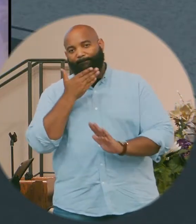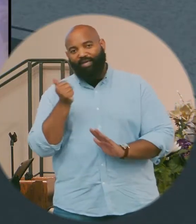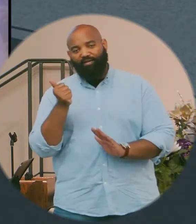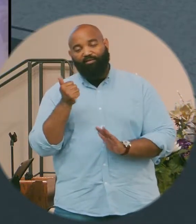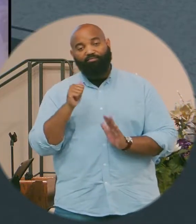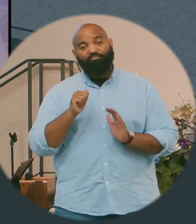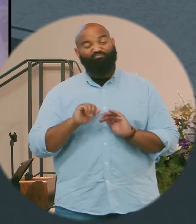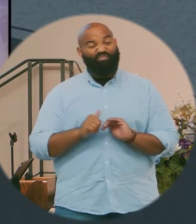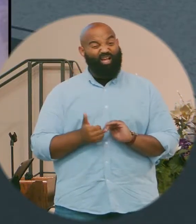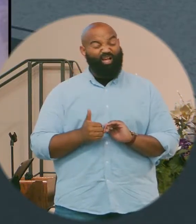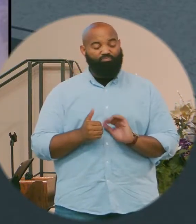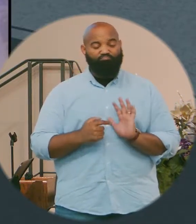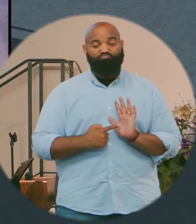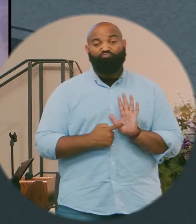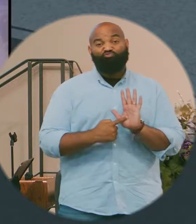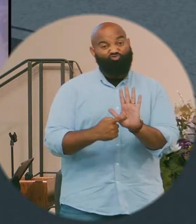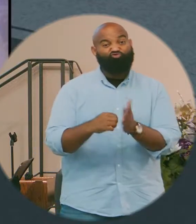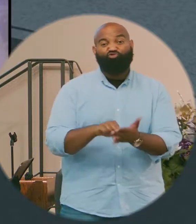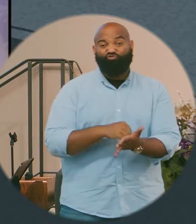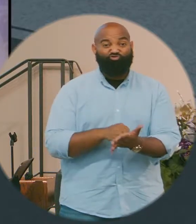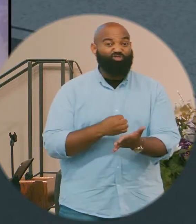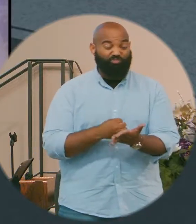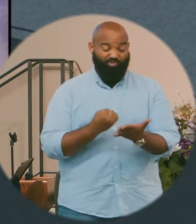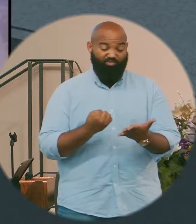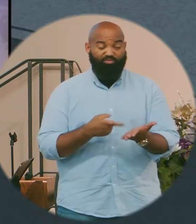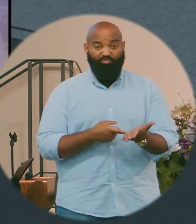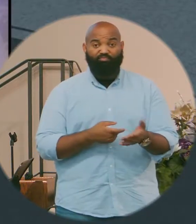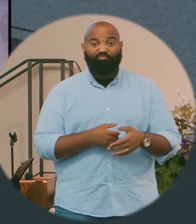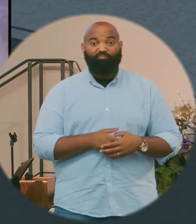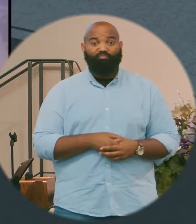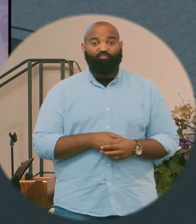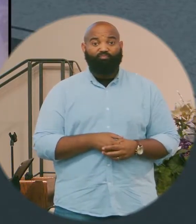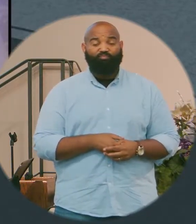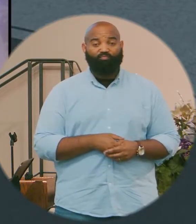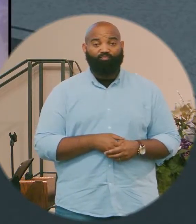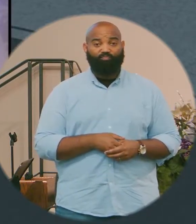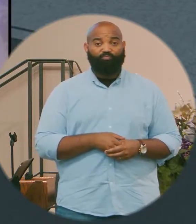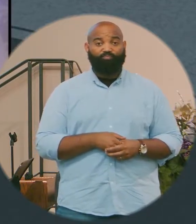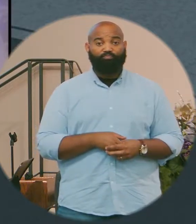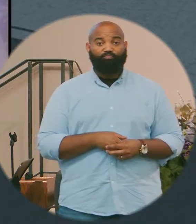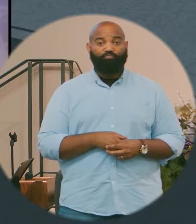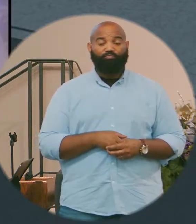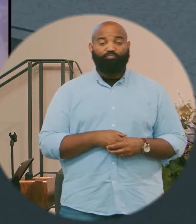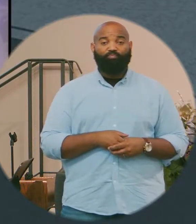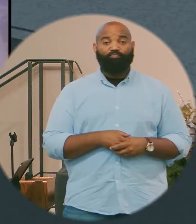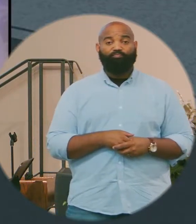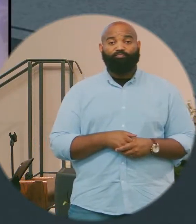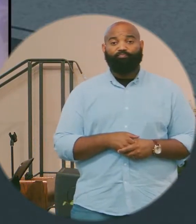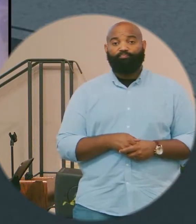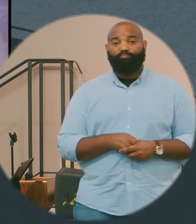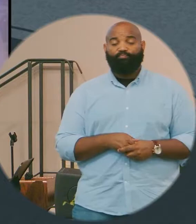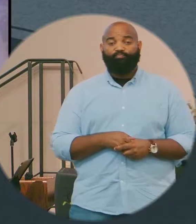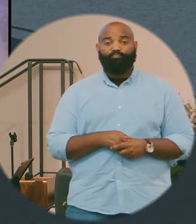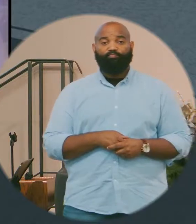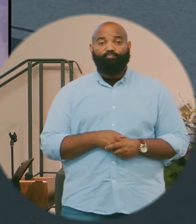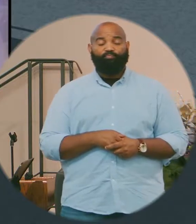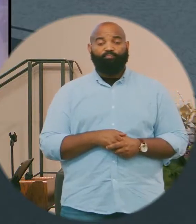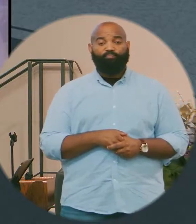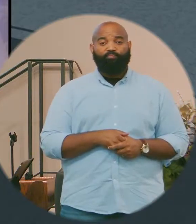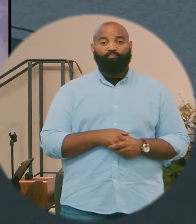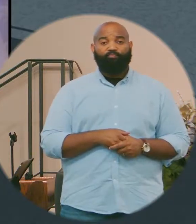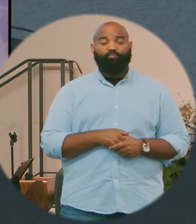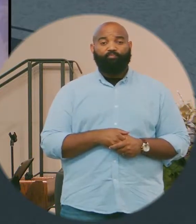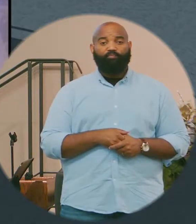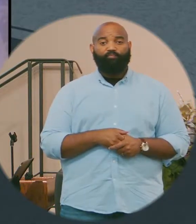7, Nathan said to David, you are the man. Thus says the Lord God of Israel. And in verse 9,